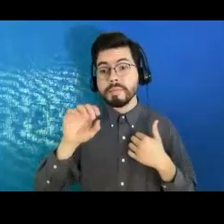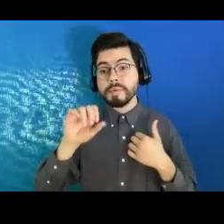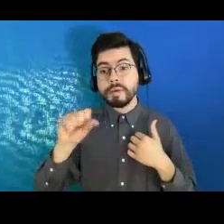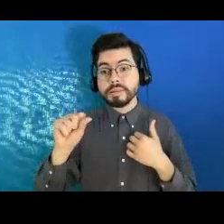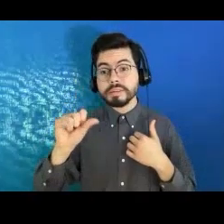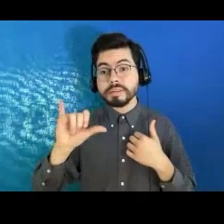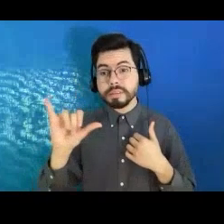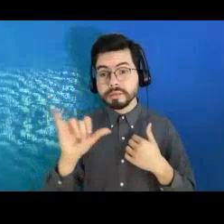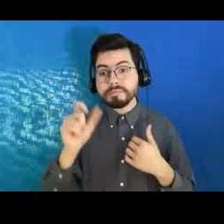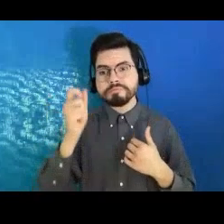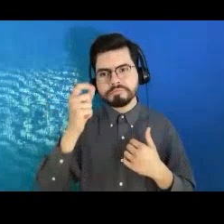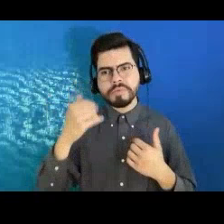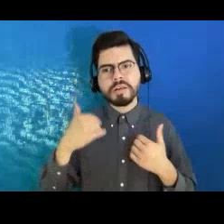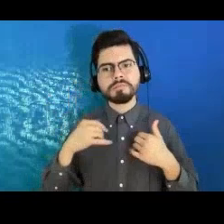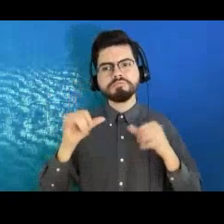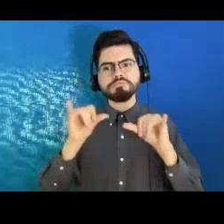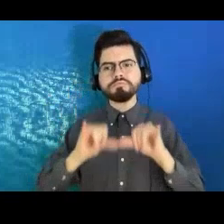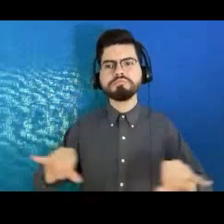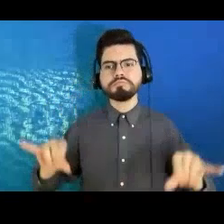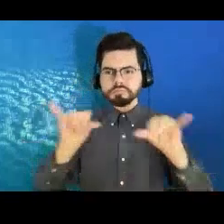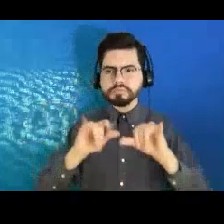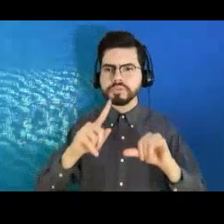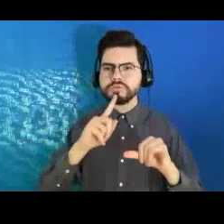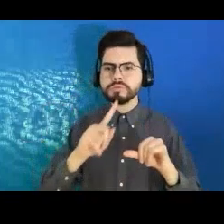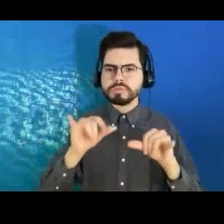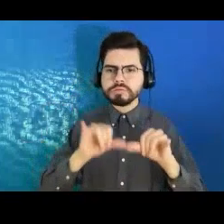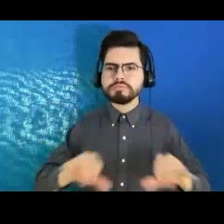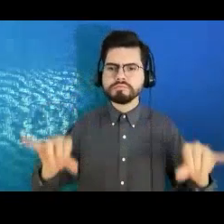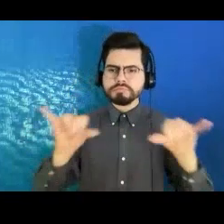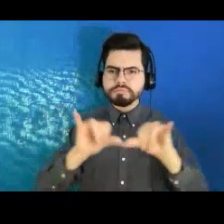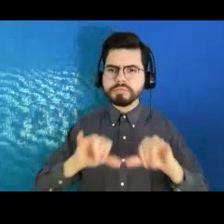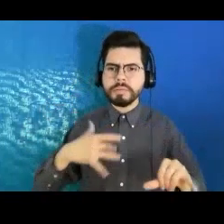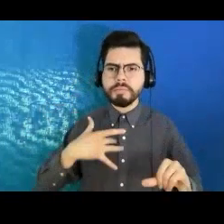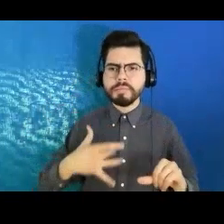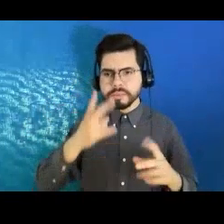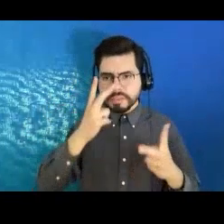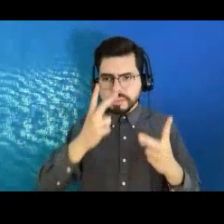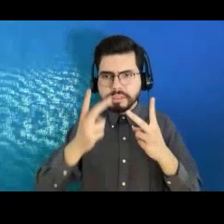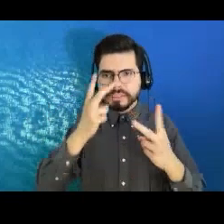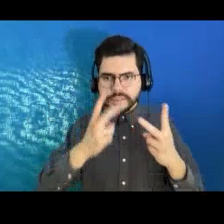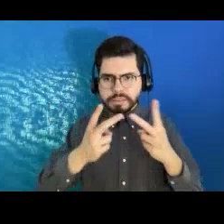the common lichens and mosses that you would see in the park.